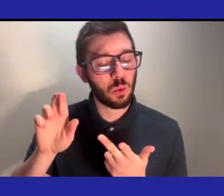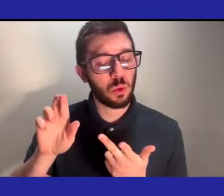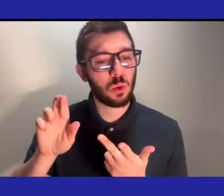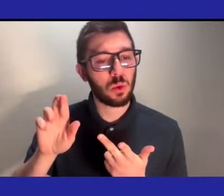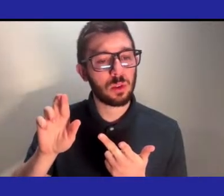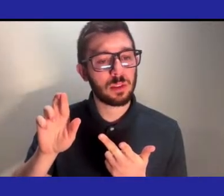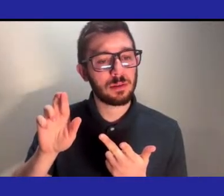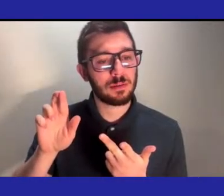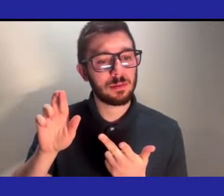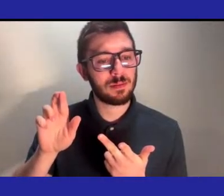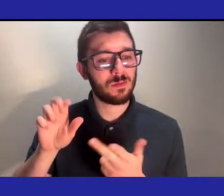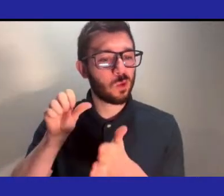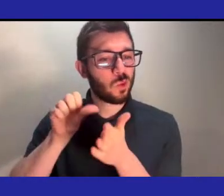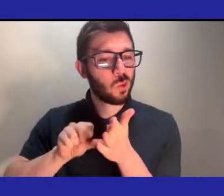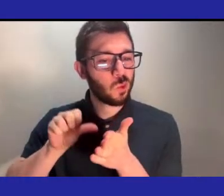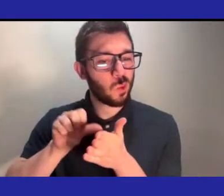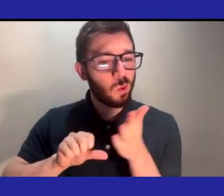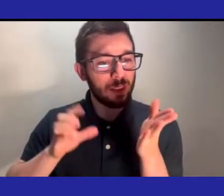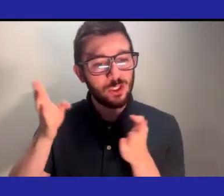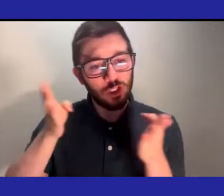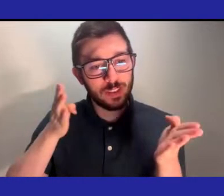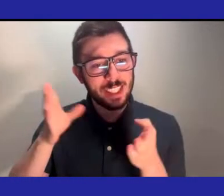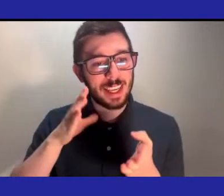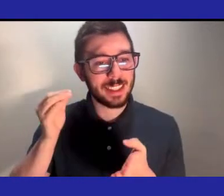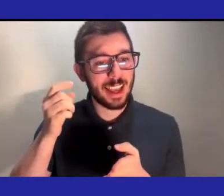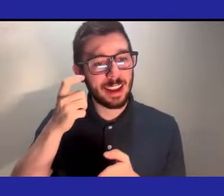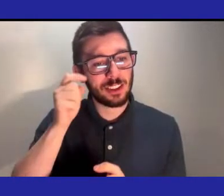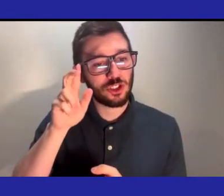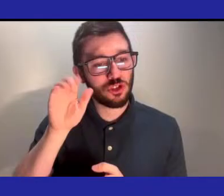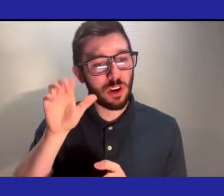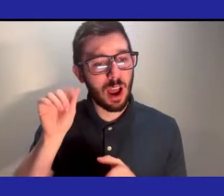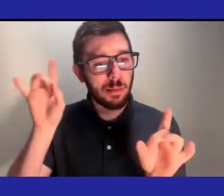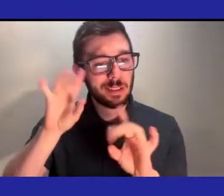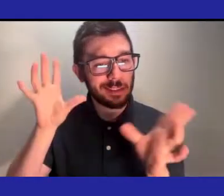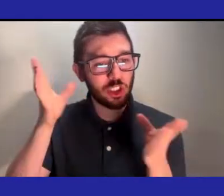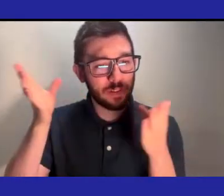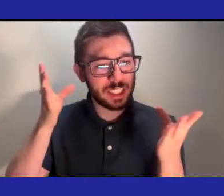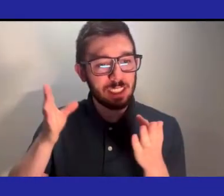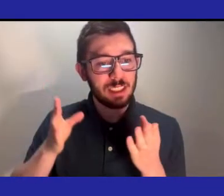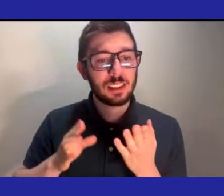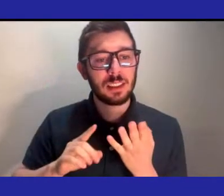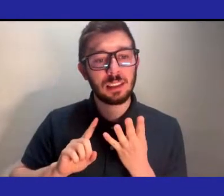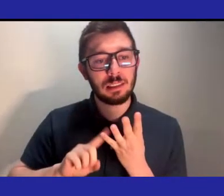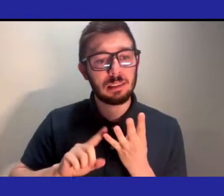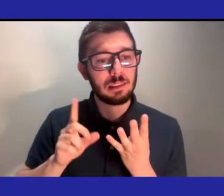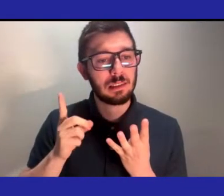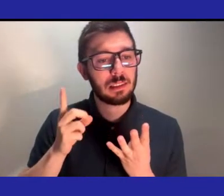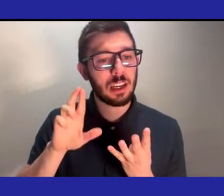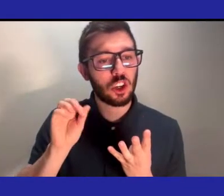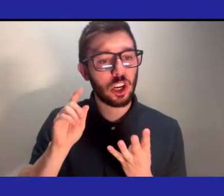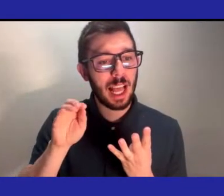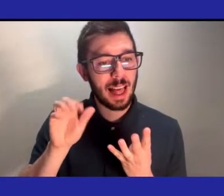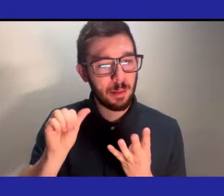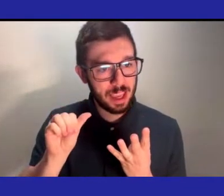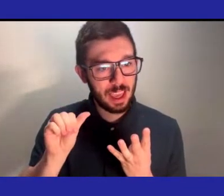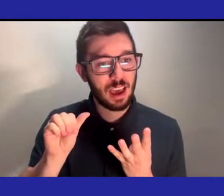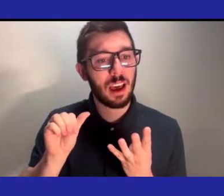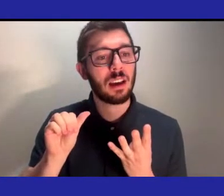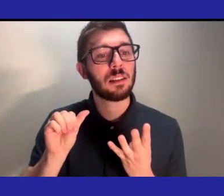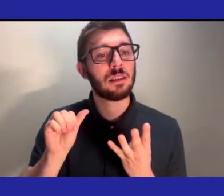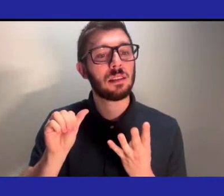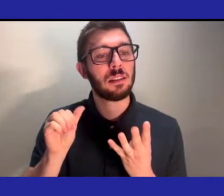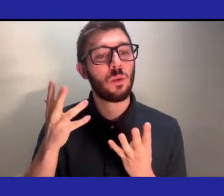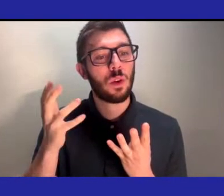Surgical Services and Pediatric Trauma Services. And Dr. Calamia and Dr. Spagano, we would like to proceed with